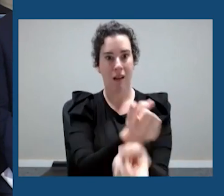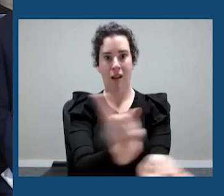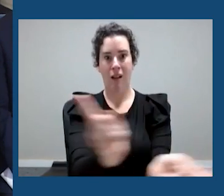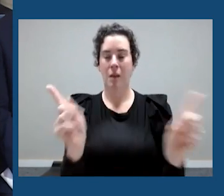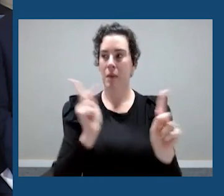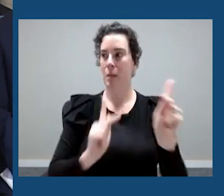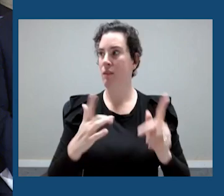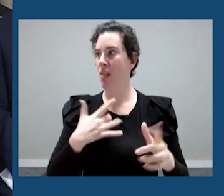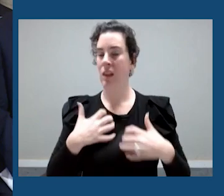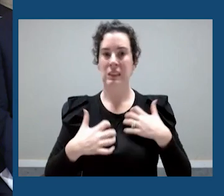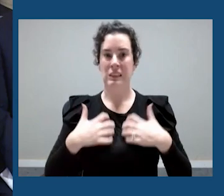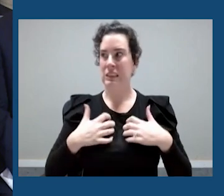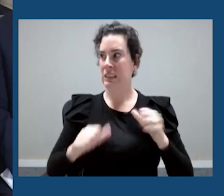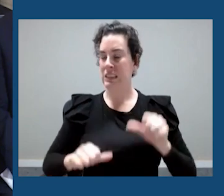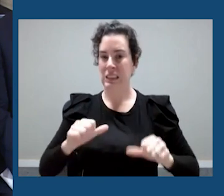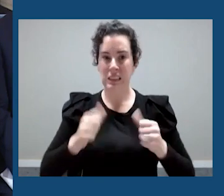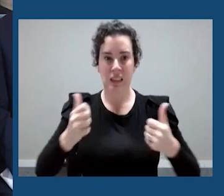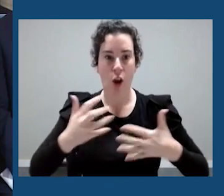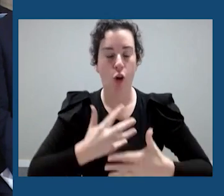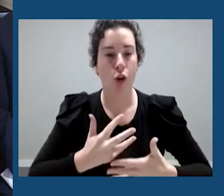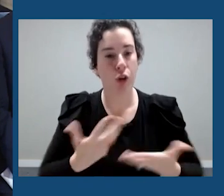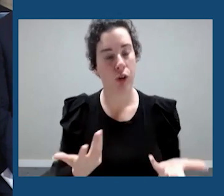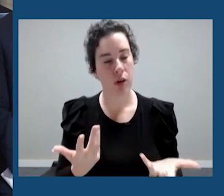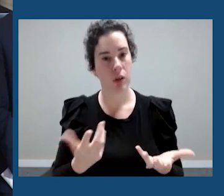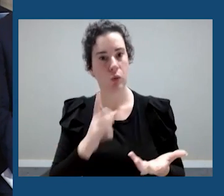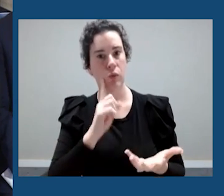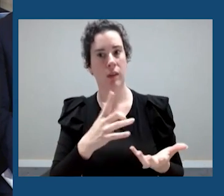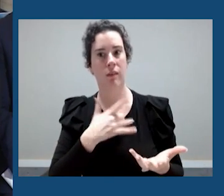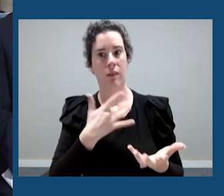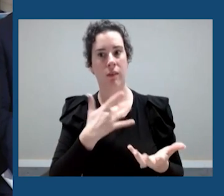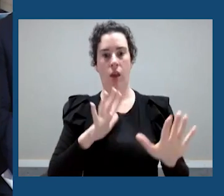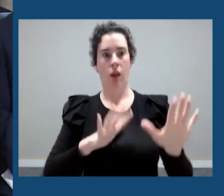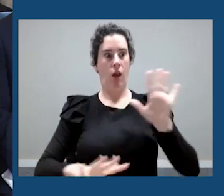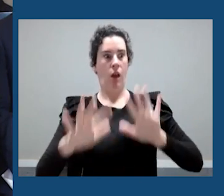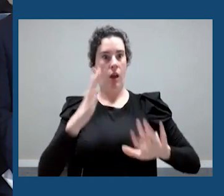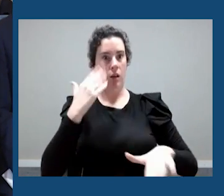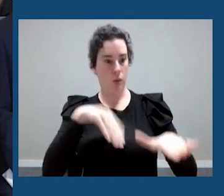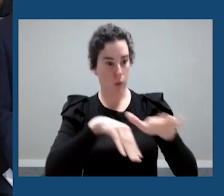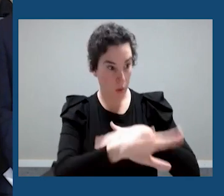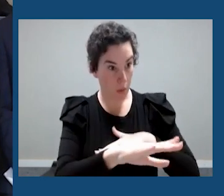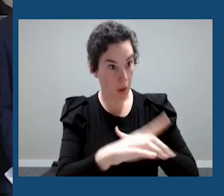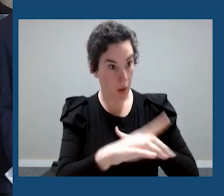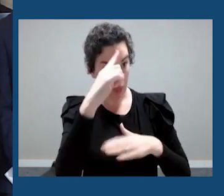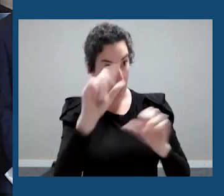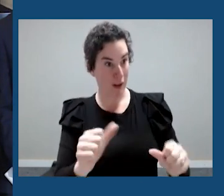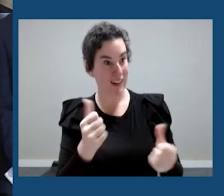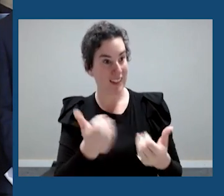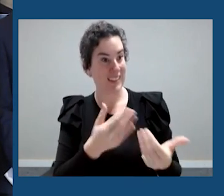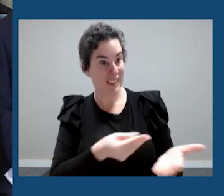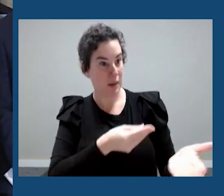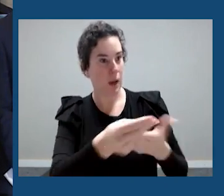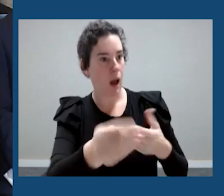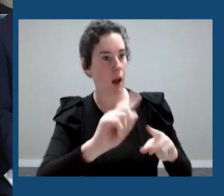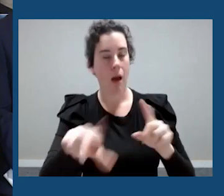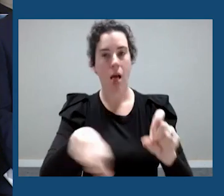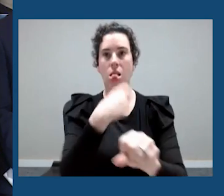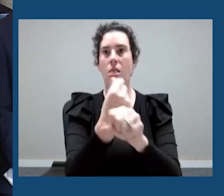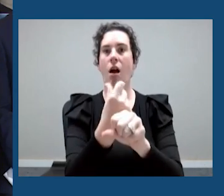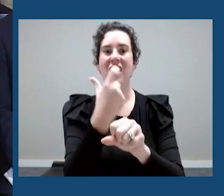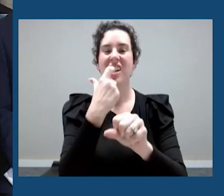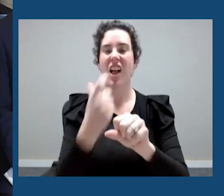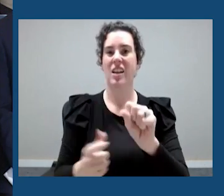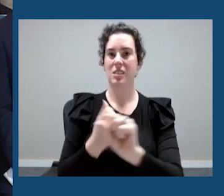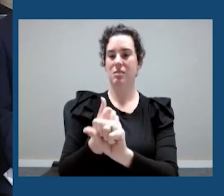communities. It's really unsettling when you walk into a store and see items that you thought you could purchase easily locked up behind glass